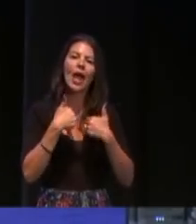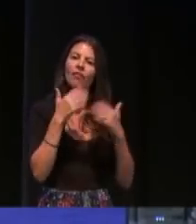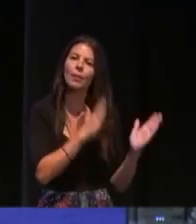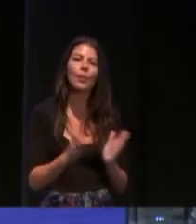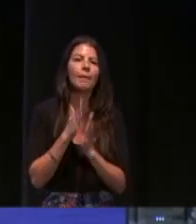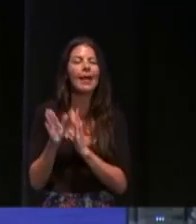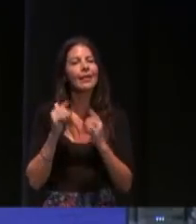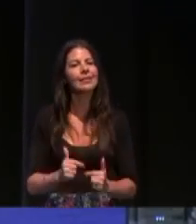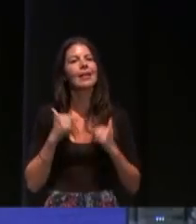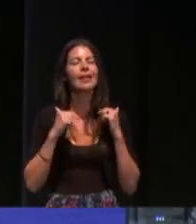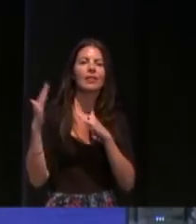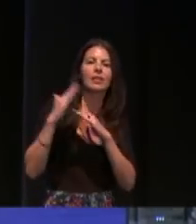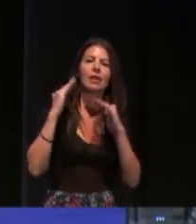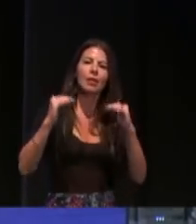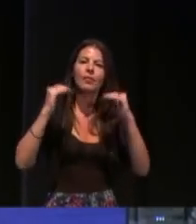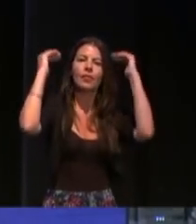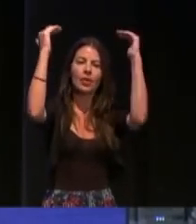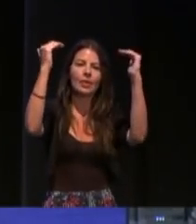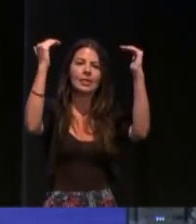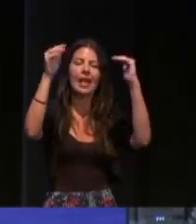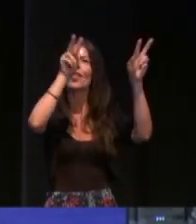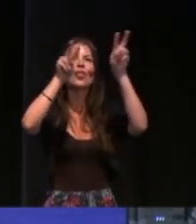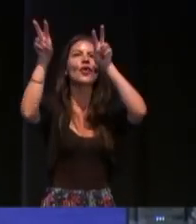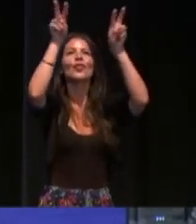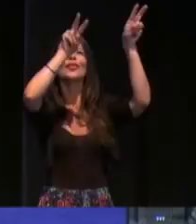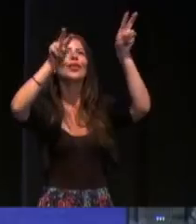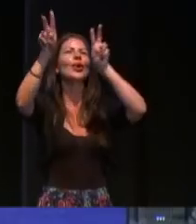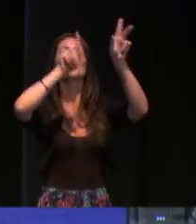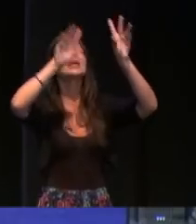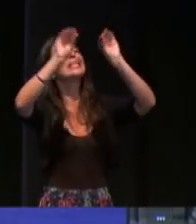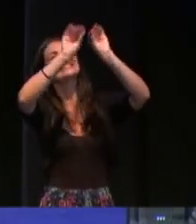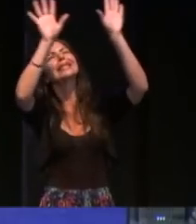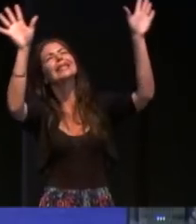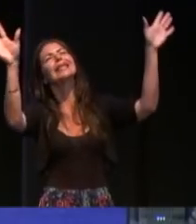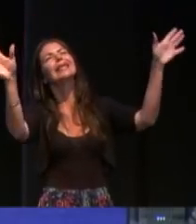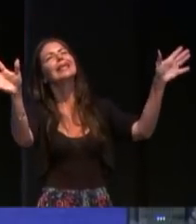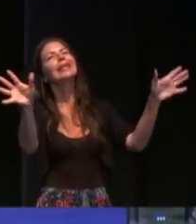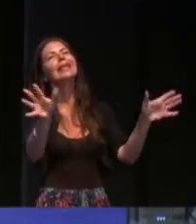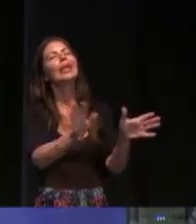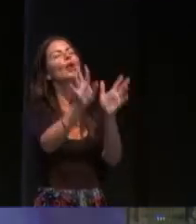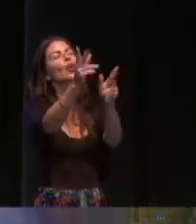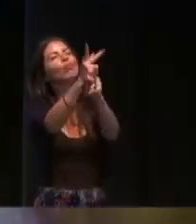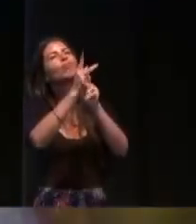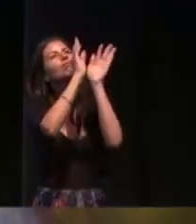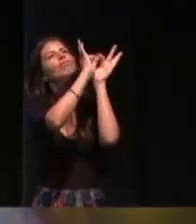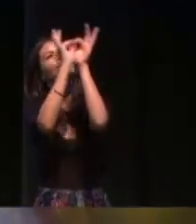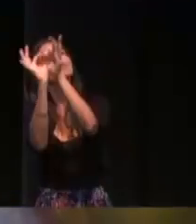prepared to live at a higher frequency. The view from the top is clear. You are beholding the